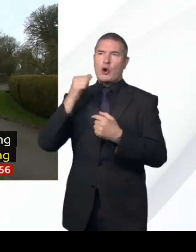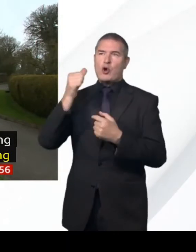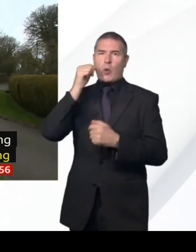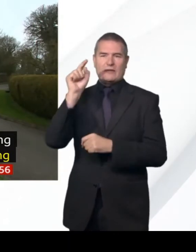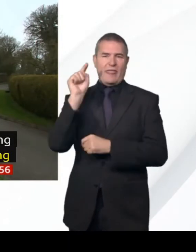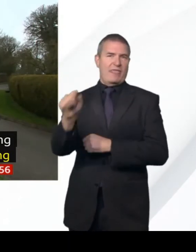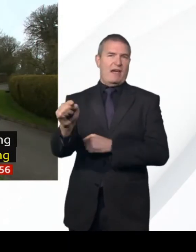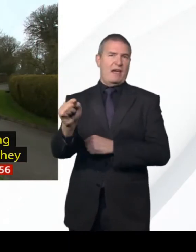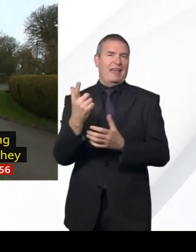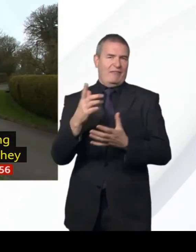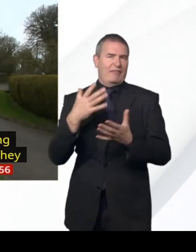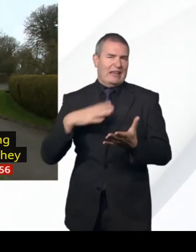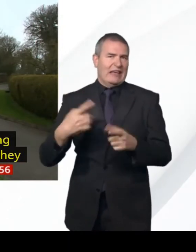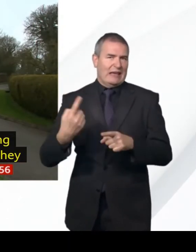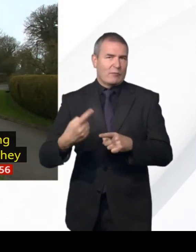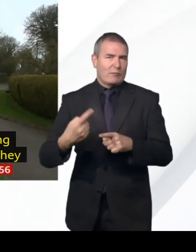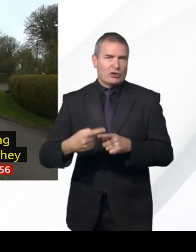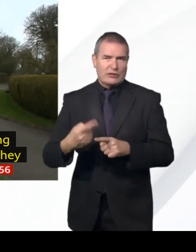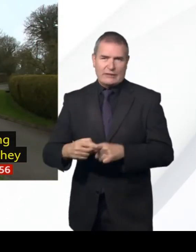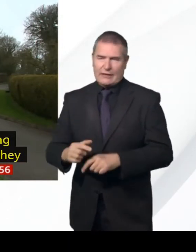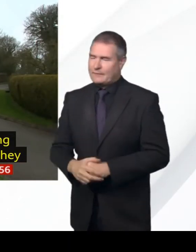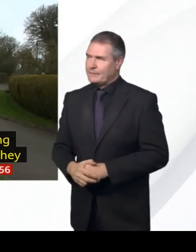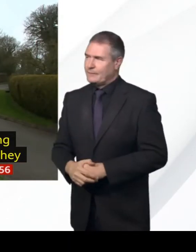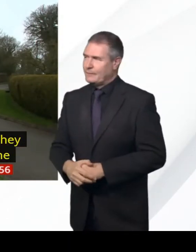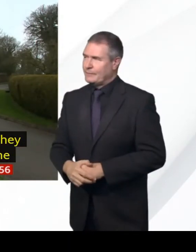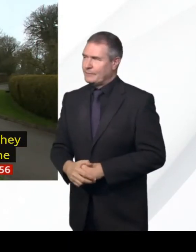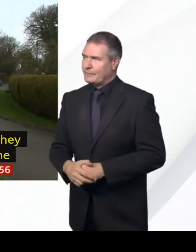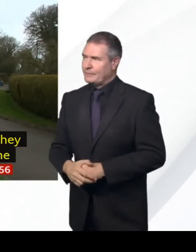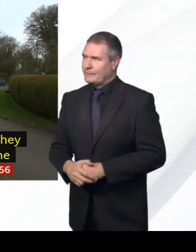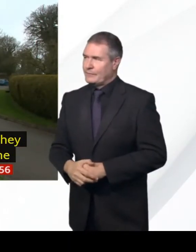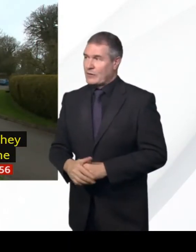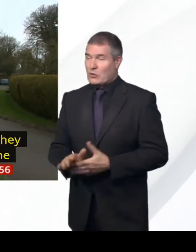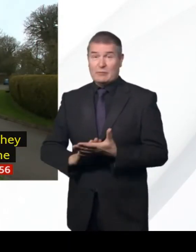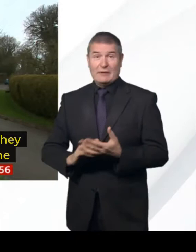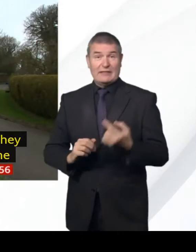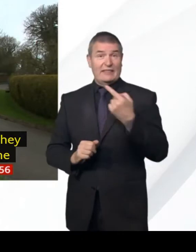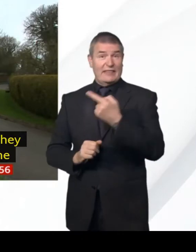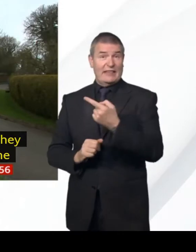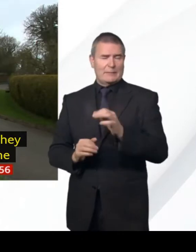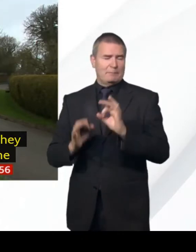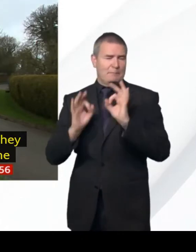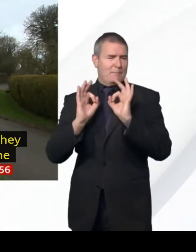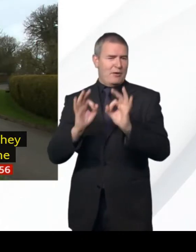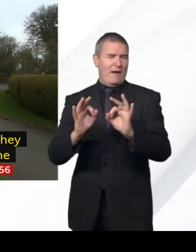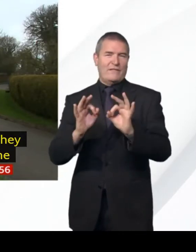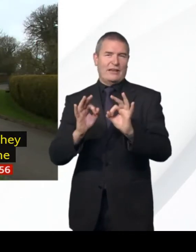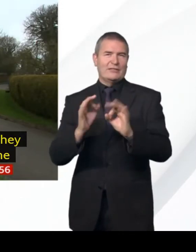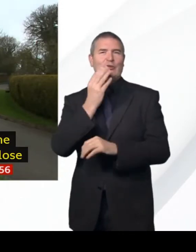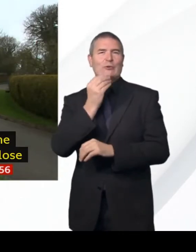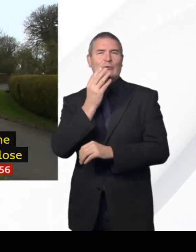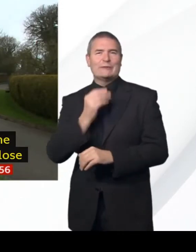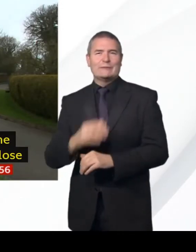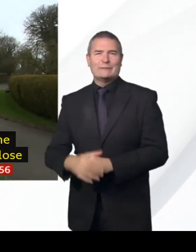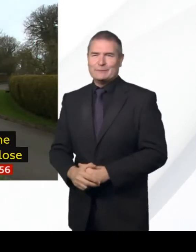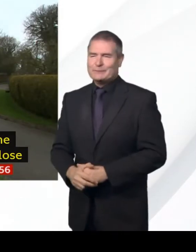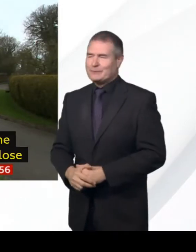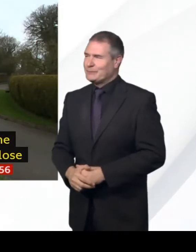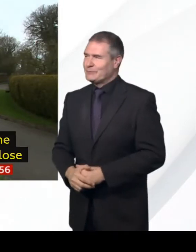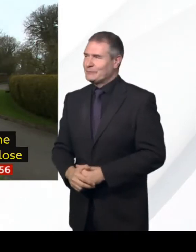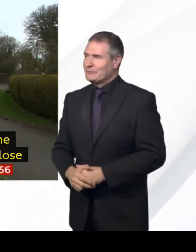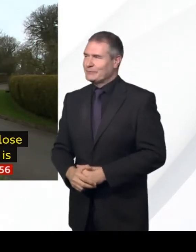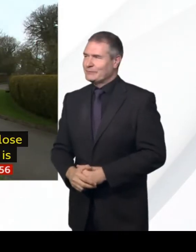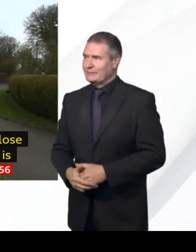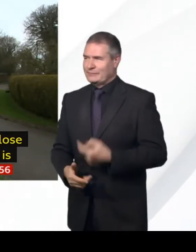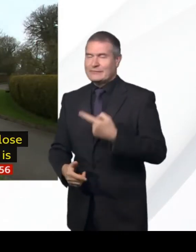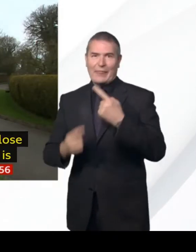community is beneficial. It's all about time. And so for us, these are just brilliant places to put them. And they're kind of really